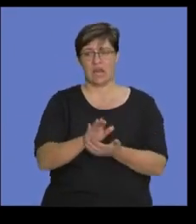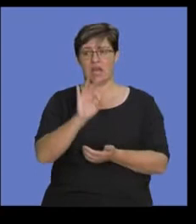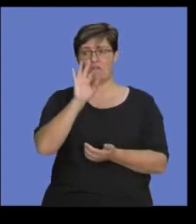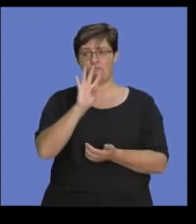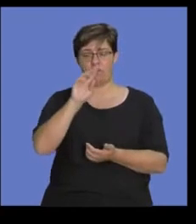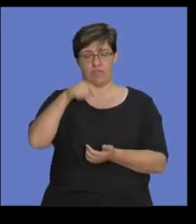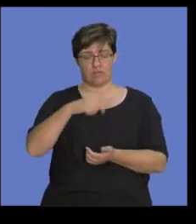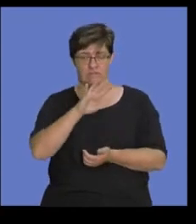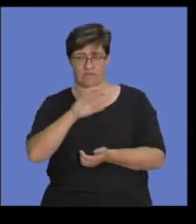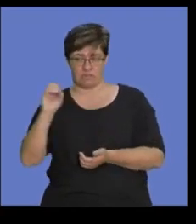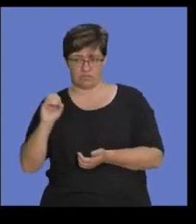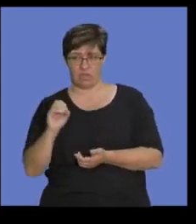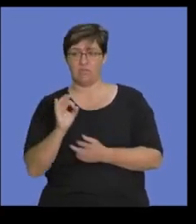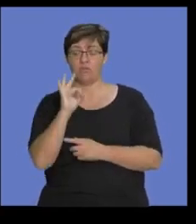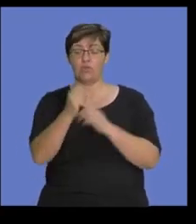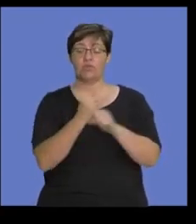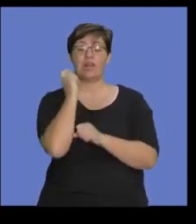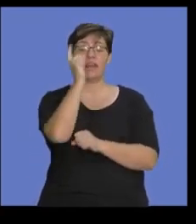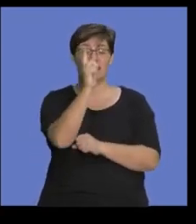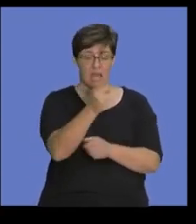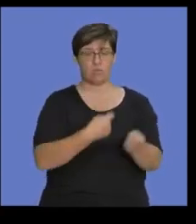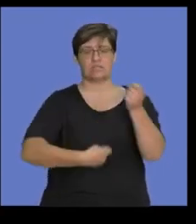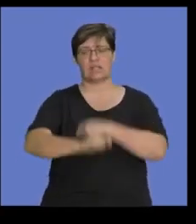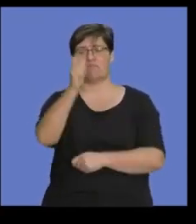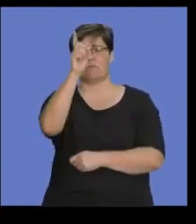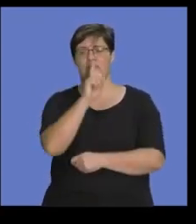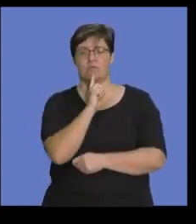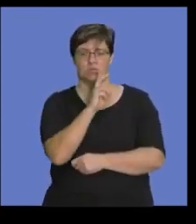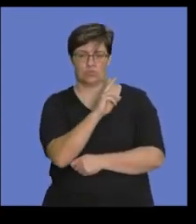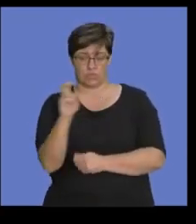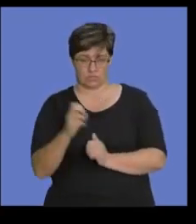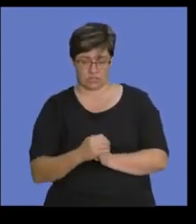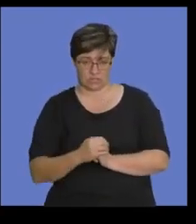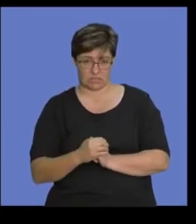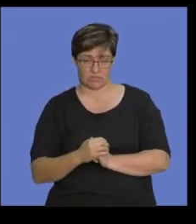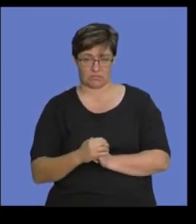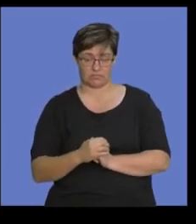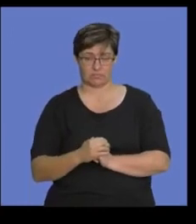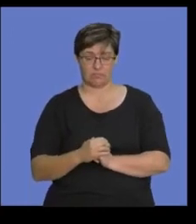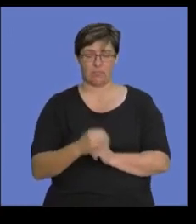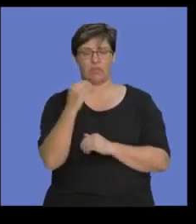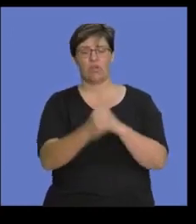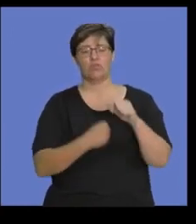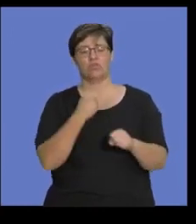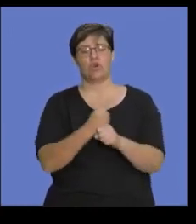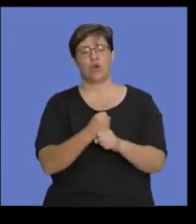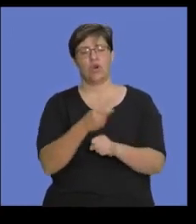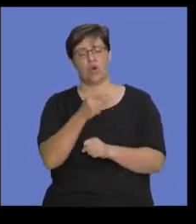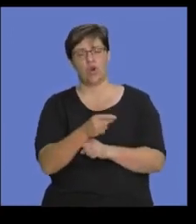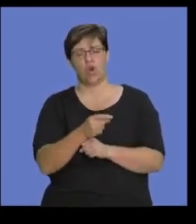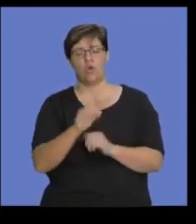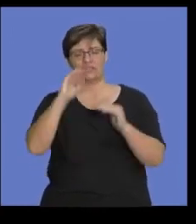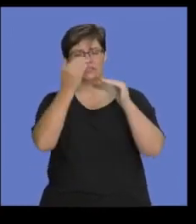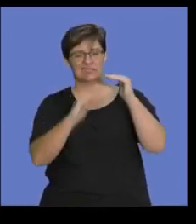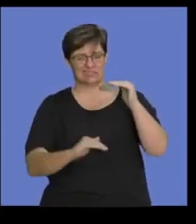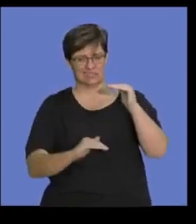3 years later for an amount of 1,200. What was the annual